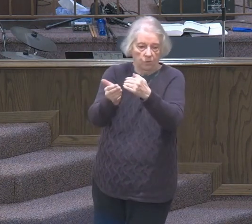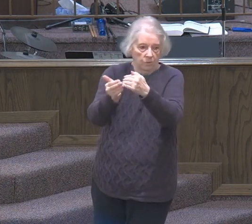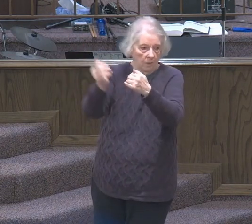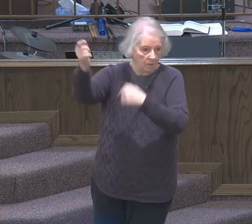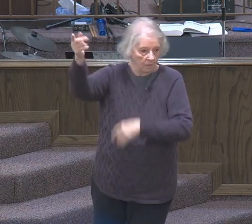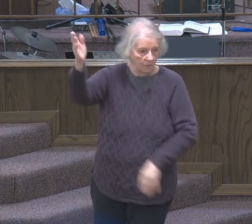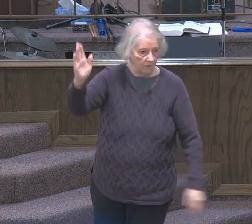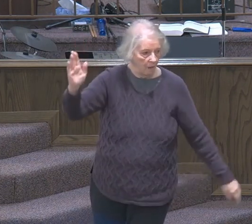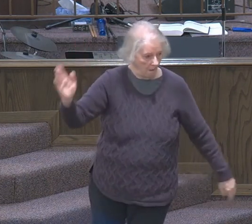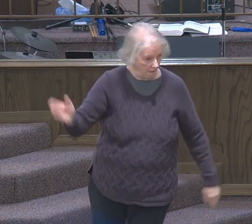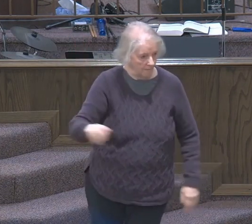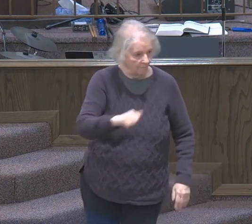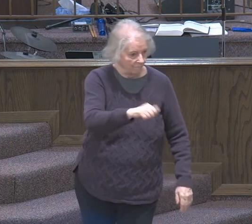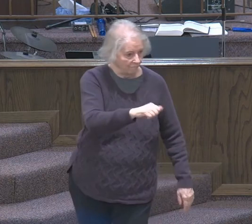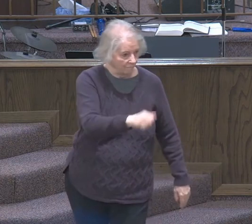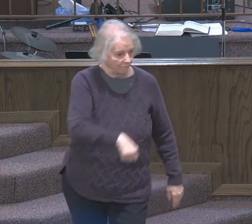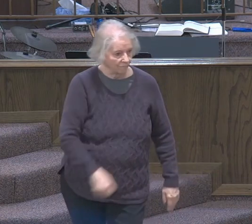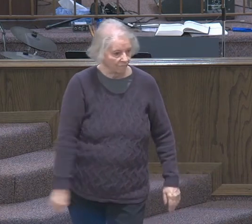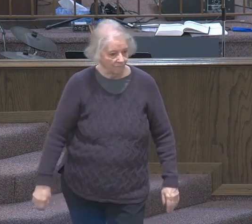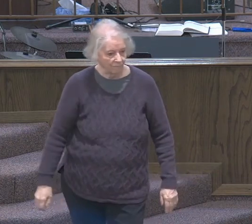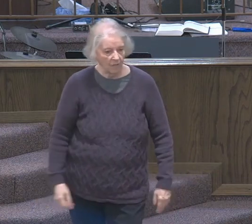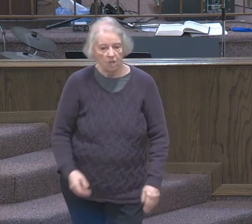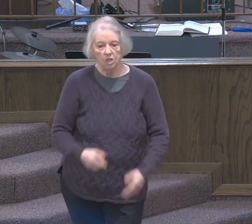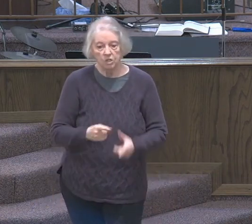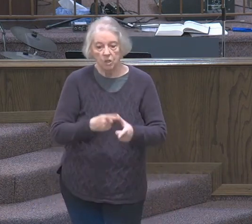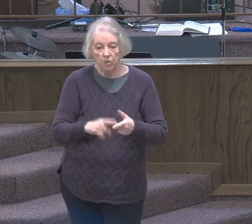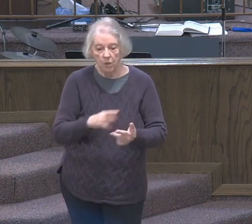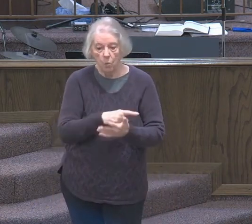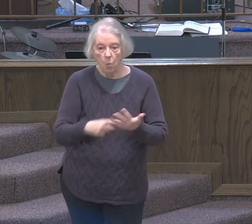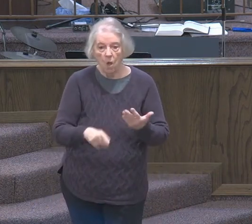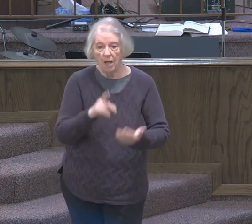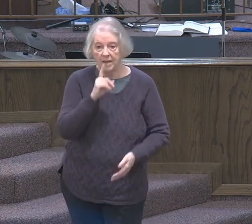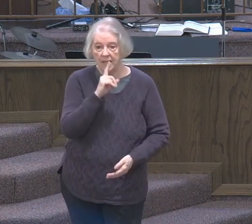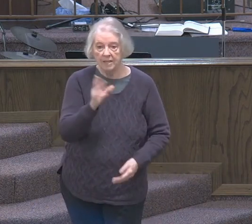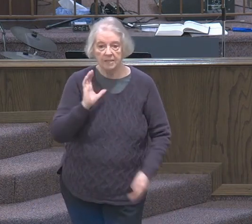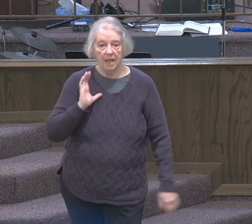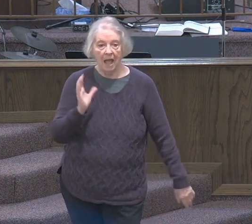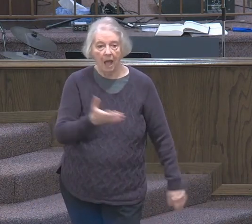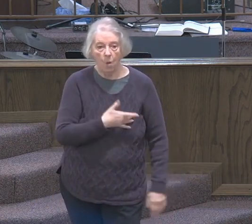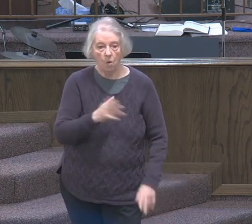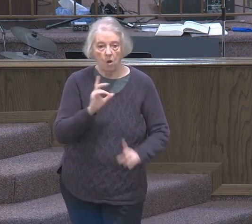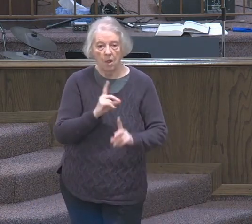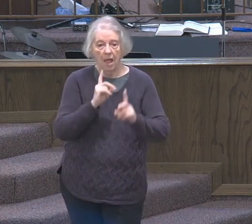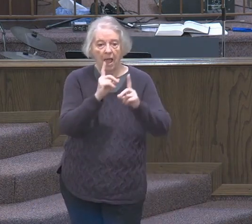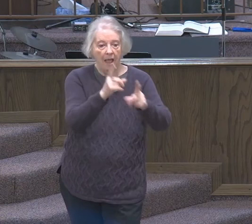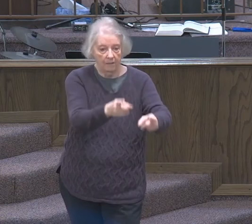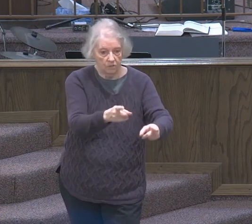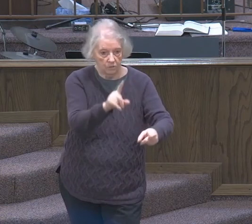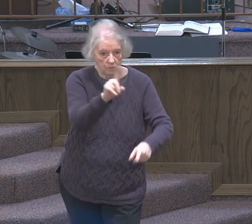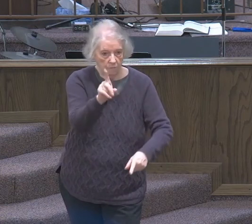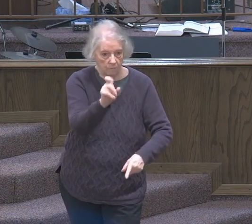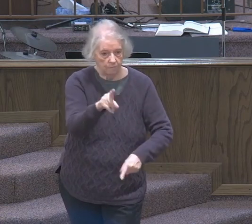to a response. What is that response? Well, first of all, these people,